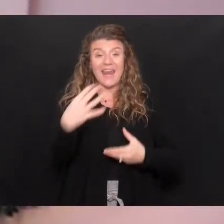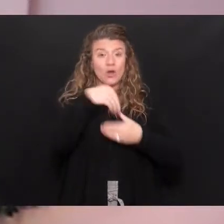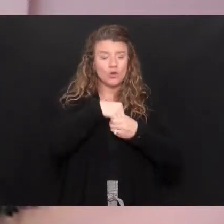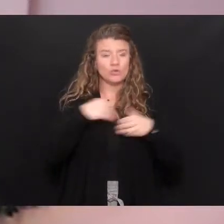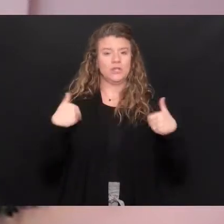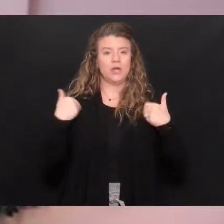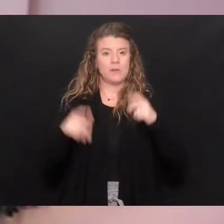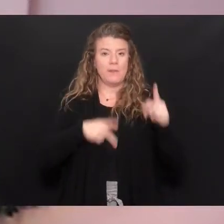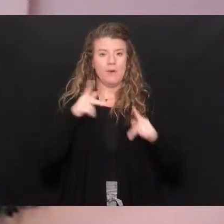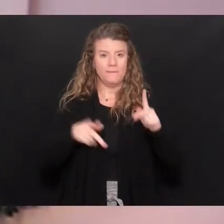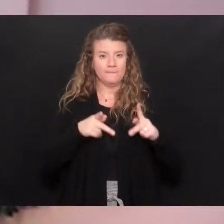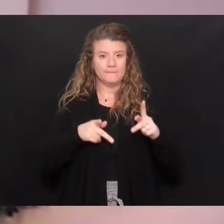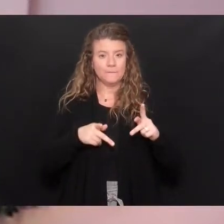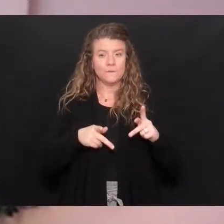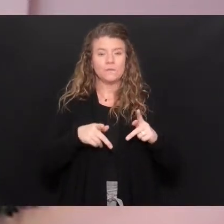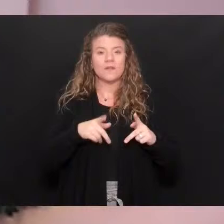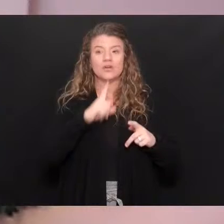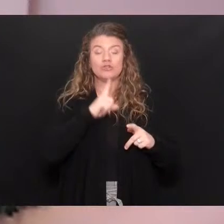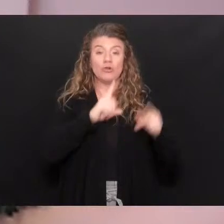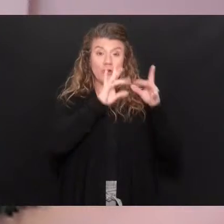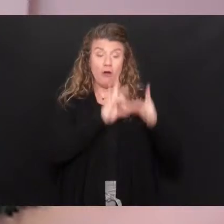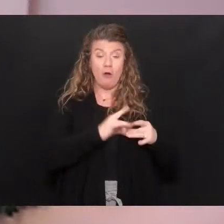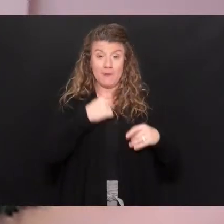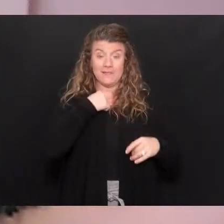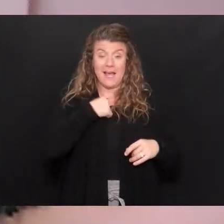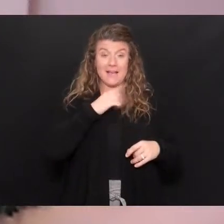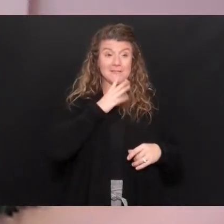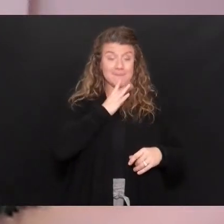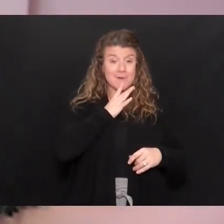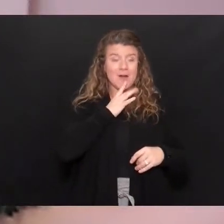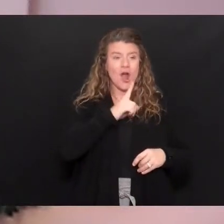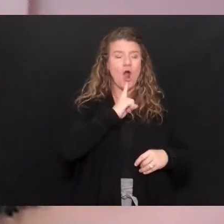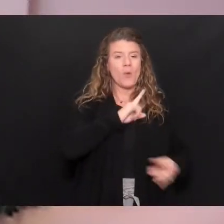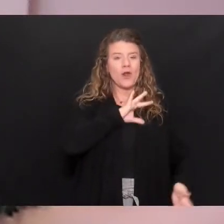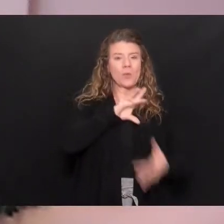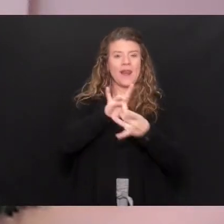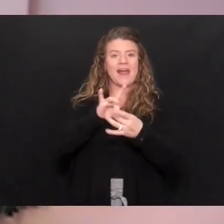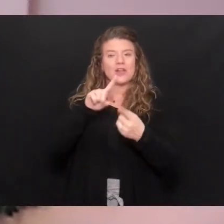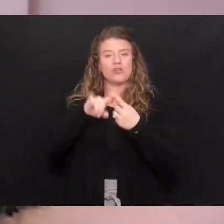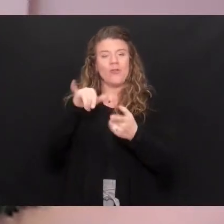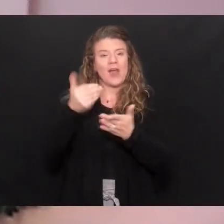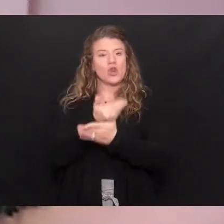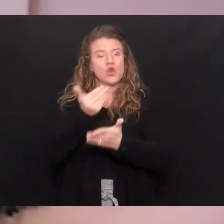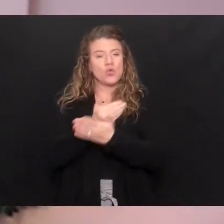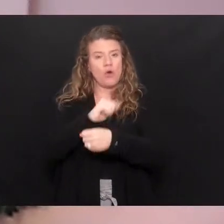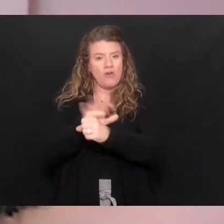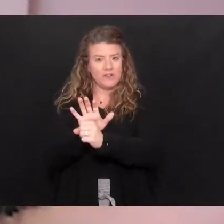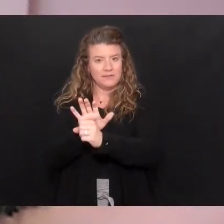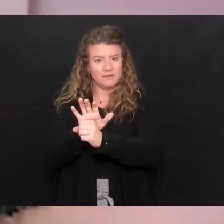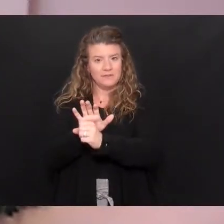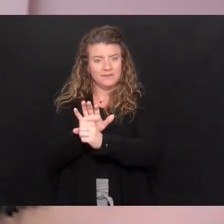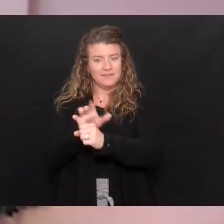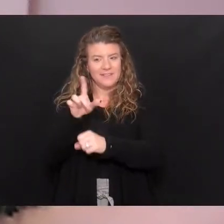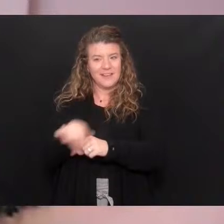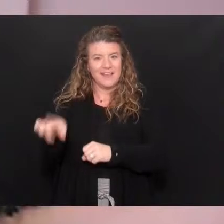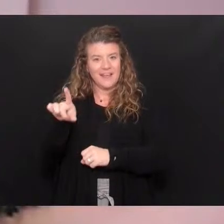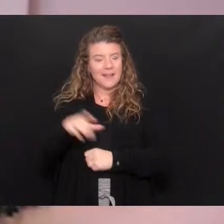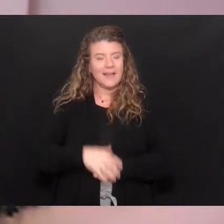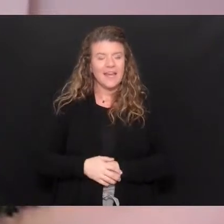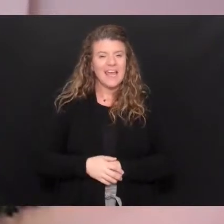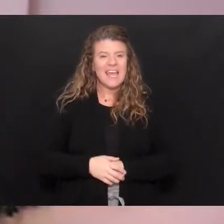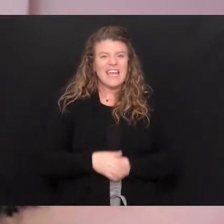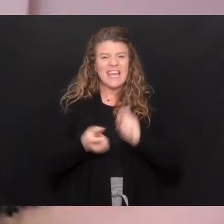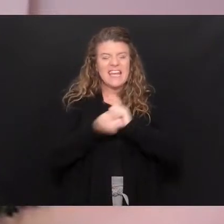younger people. So the comments that I made earlier are really related to this growth of these variants. It's changing the